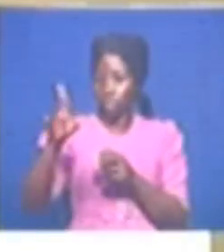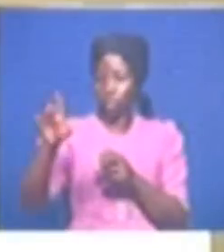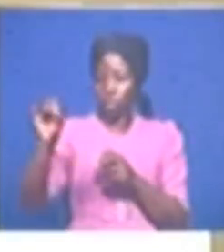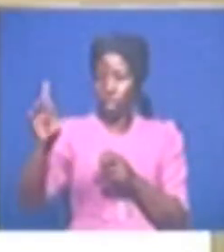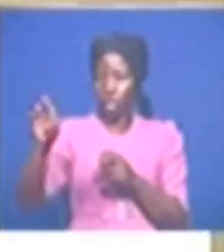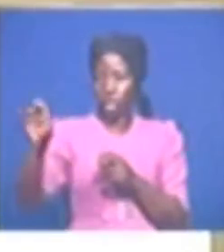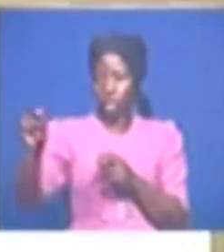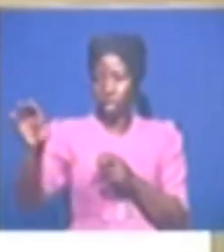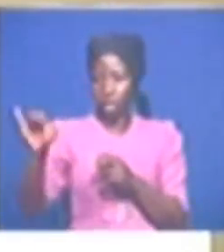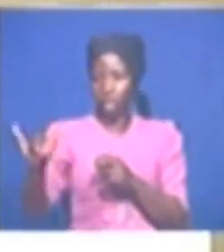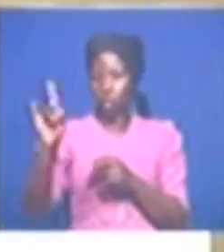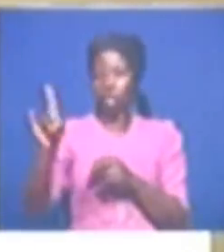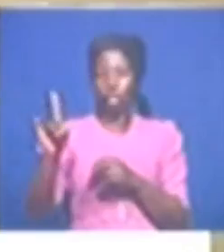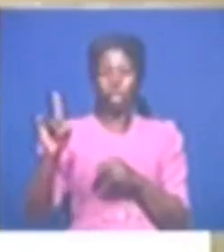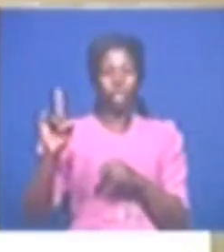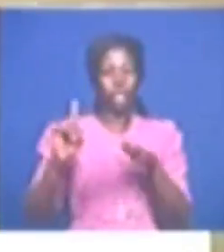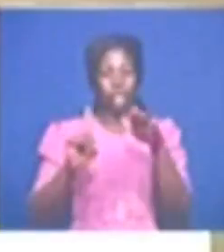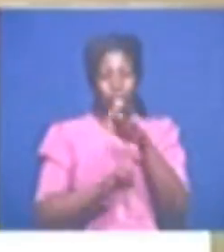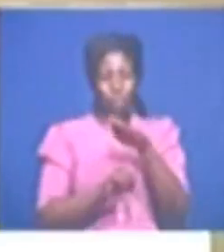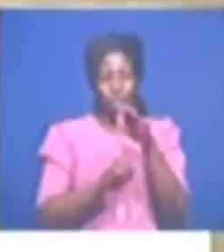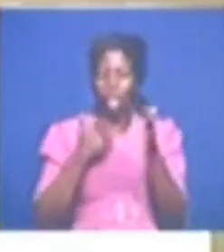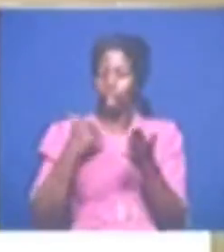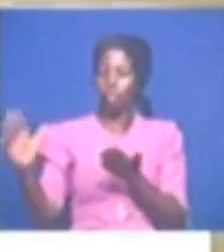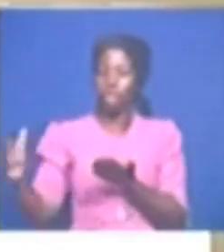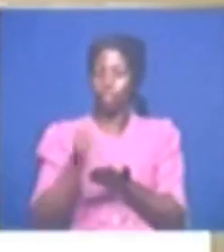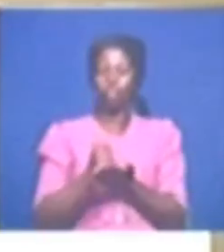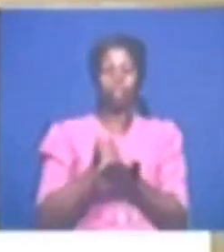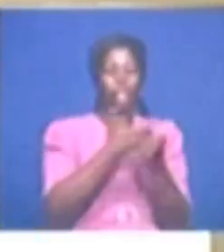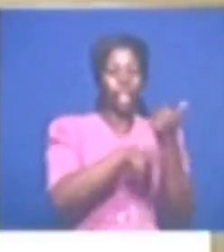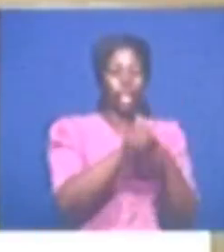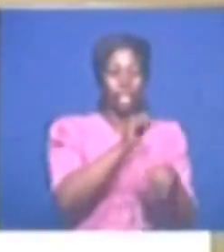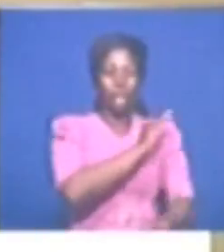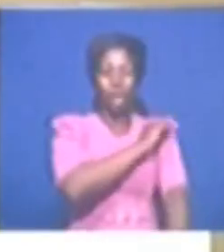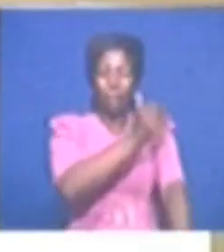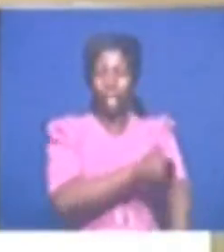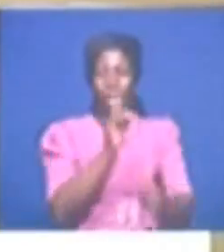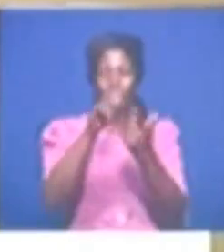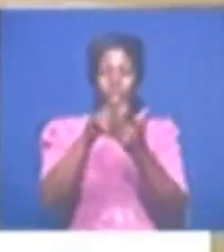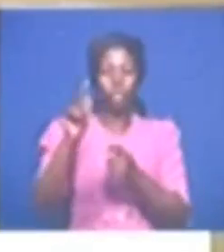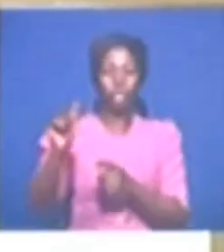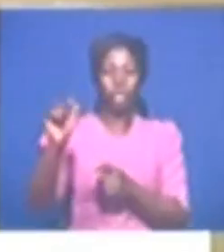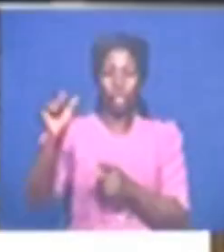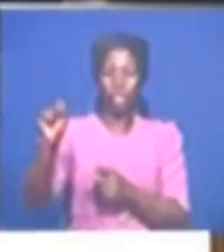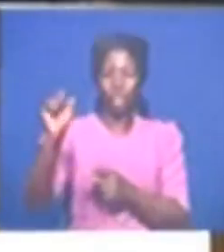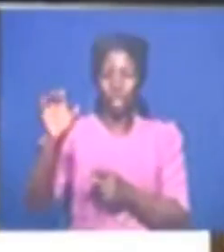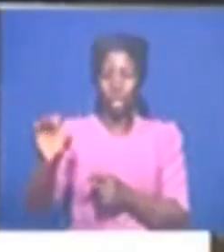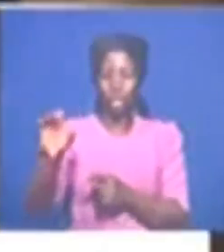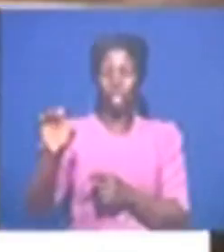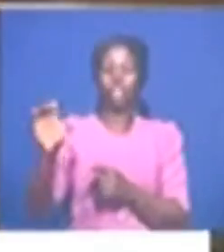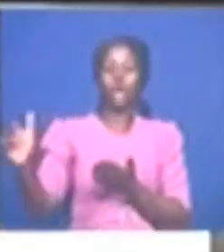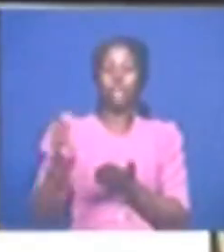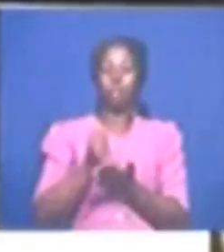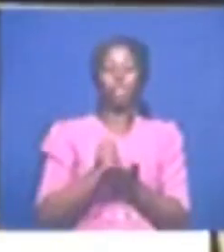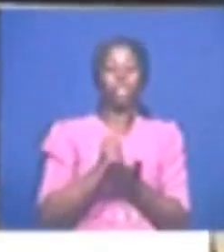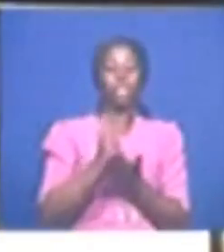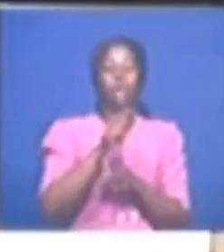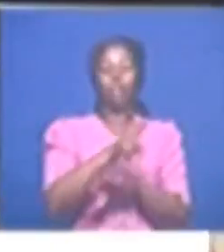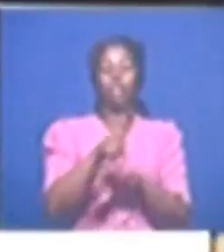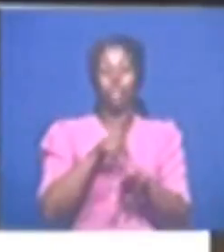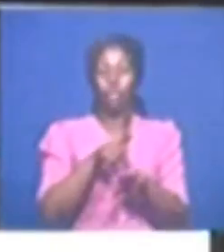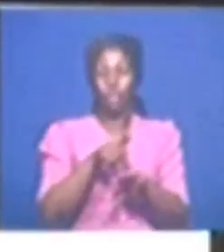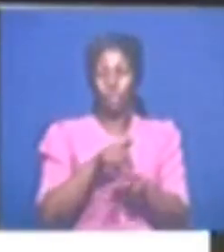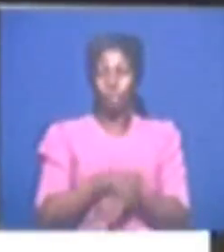an acting capacity until the Teacher Service Commission appoints a substantive principal. The government has further cracked the whip